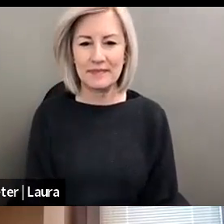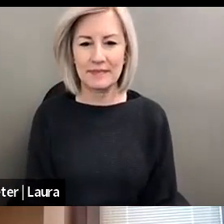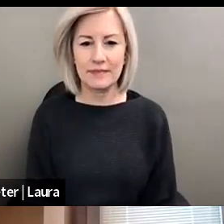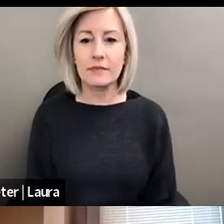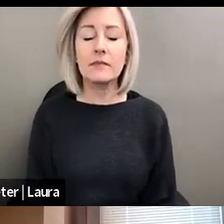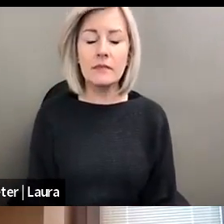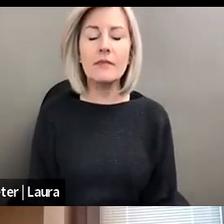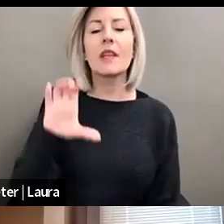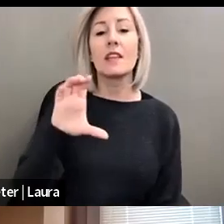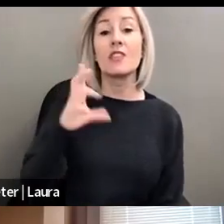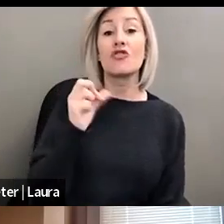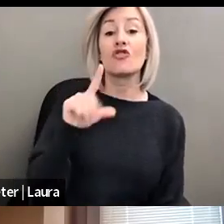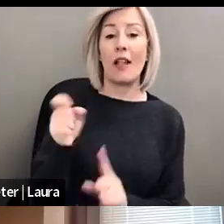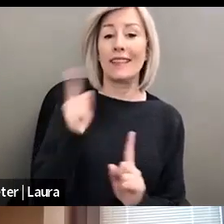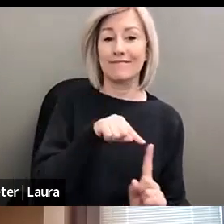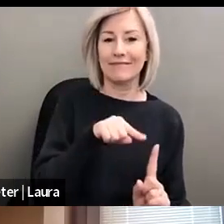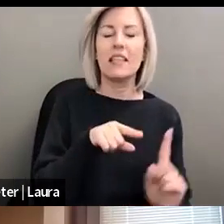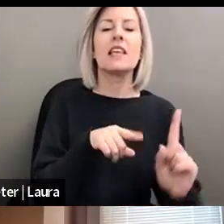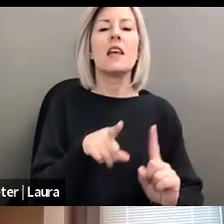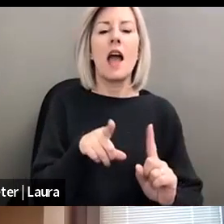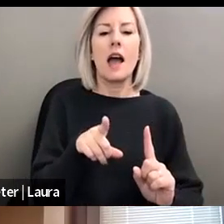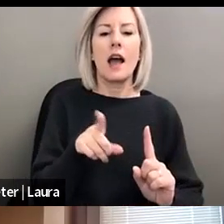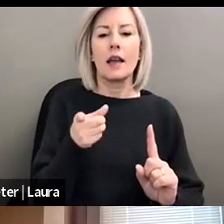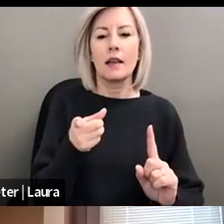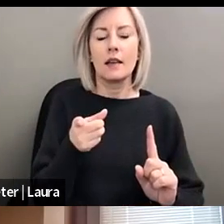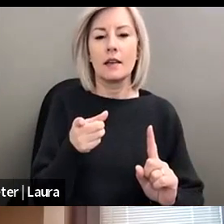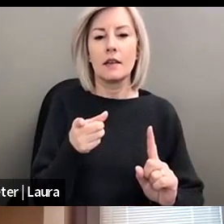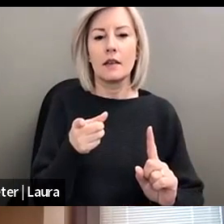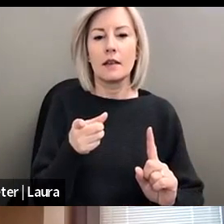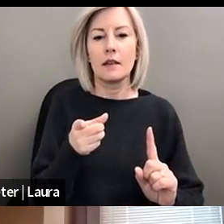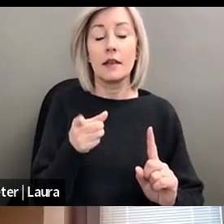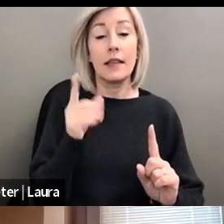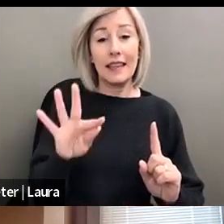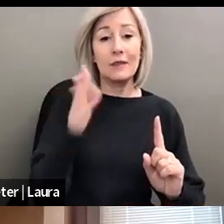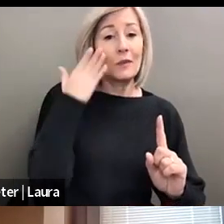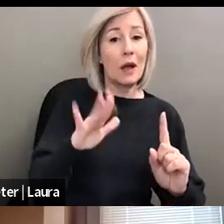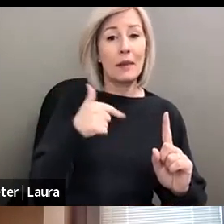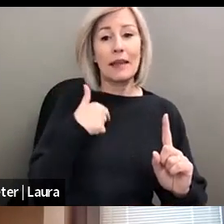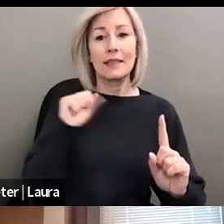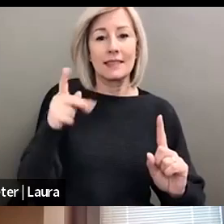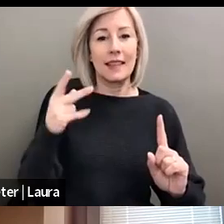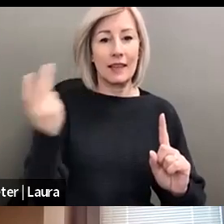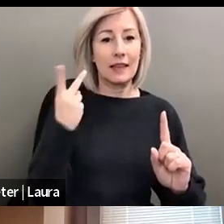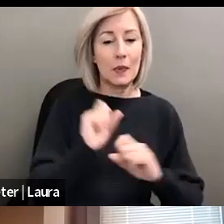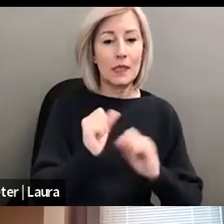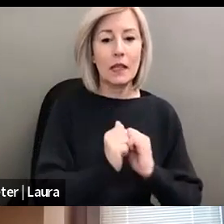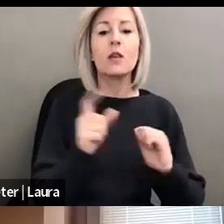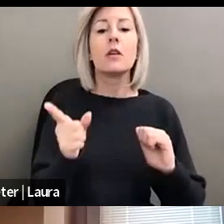Stephanie, what I'd say is also, I know me, in case people don't know, me and Stephanie work together as well. If ever you want